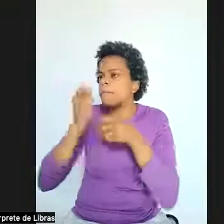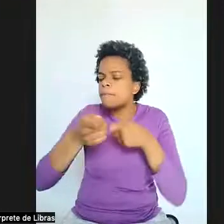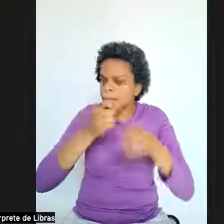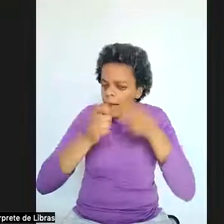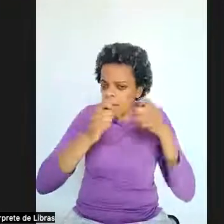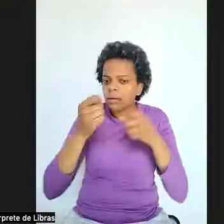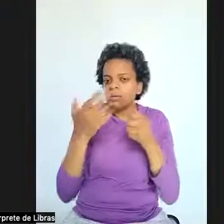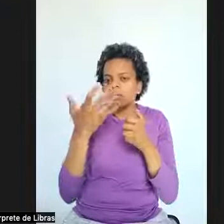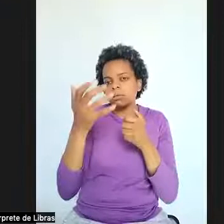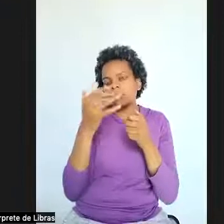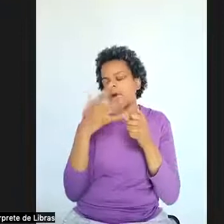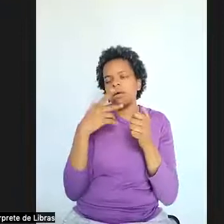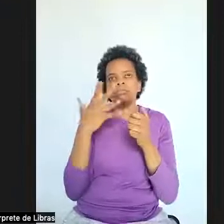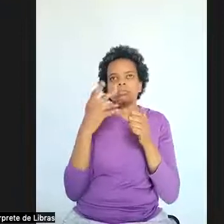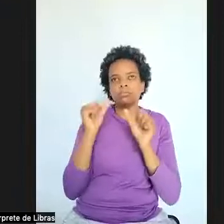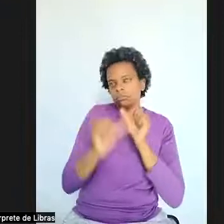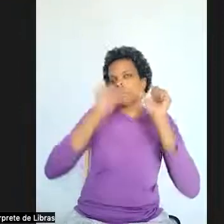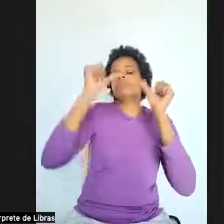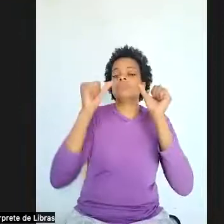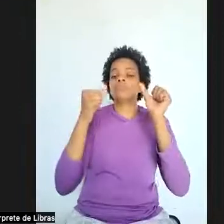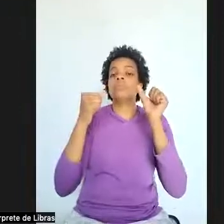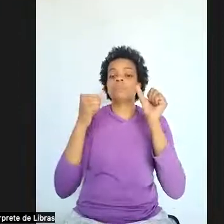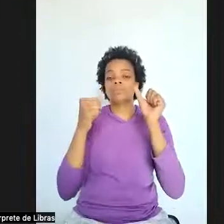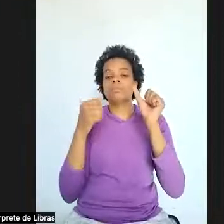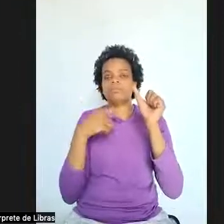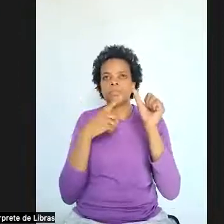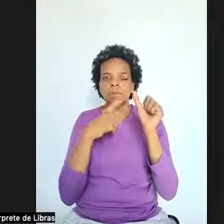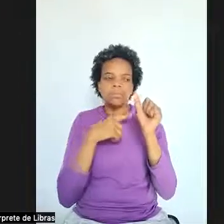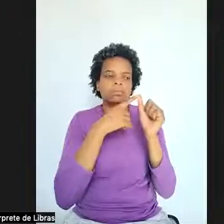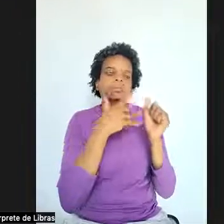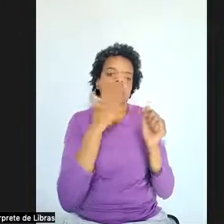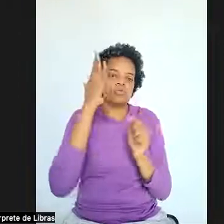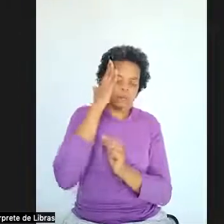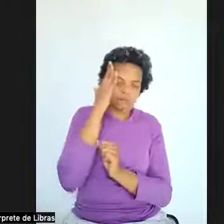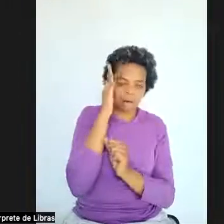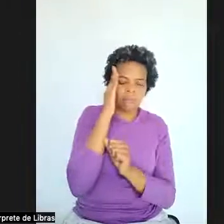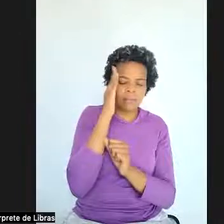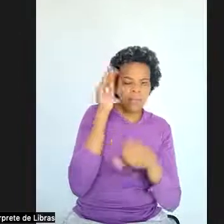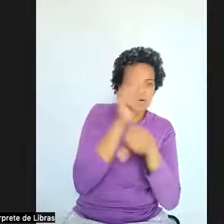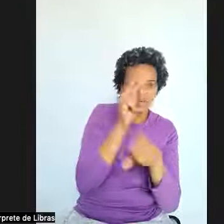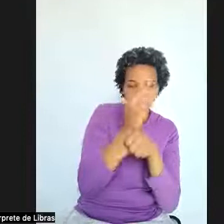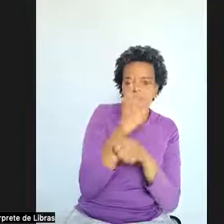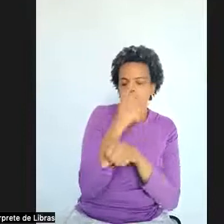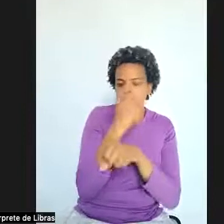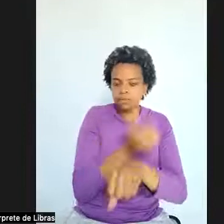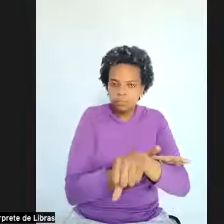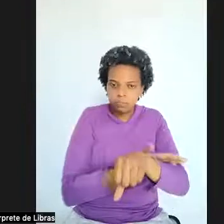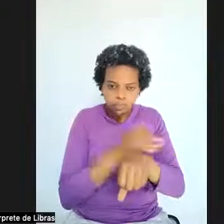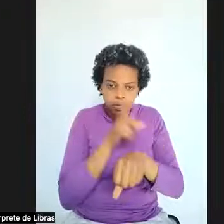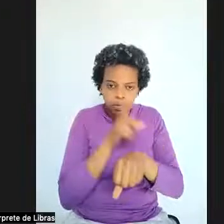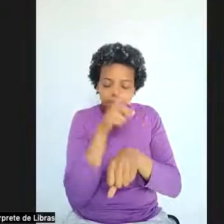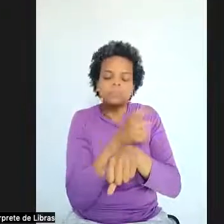interaction with fishing, and mitigation measures to reduce the problems. The agreement itself for